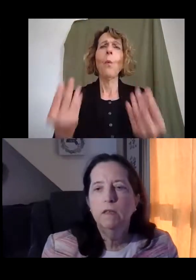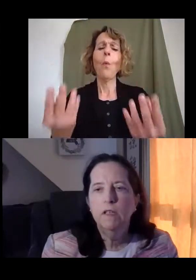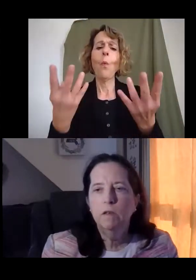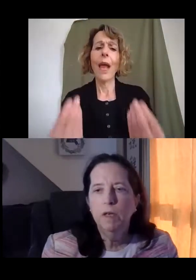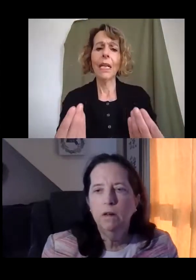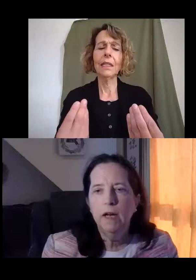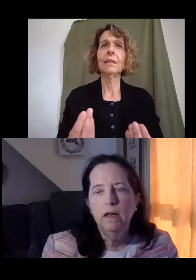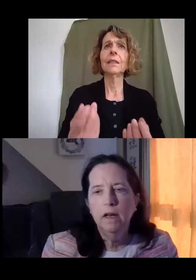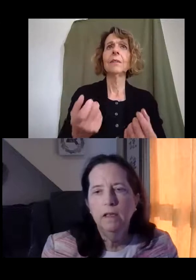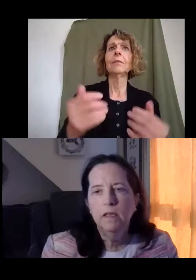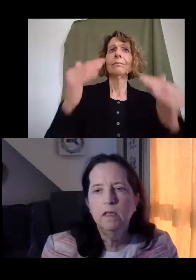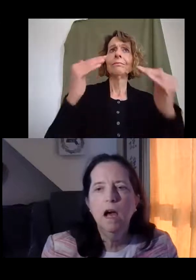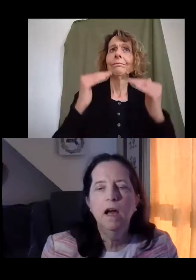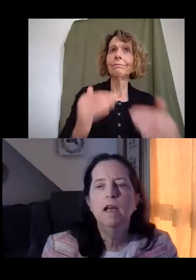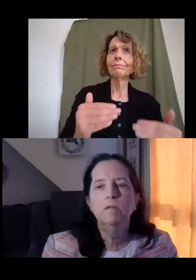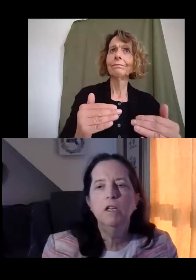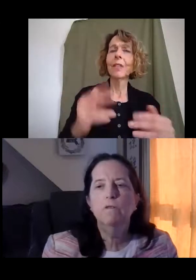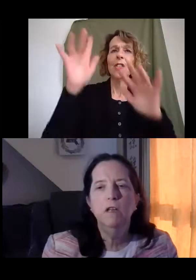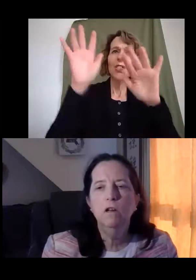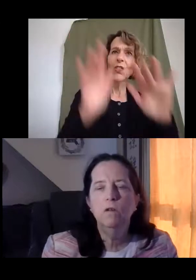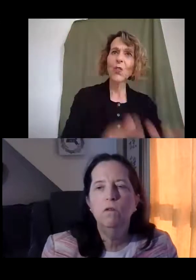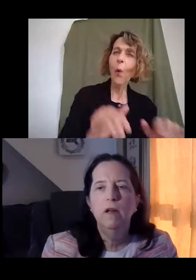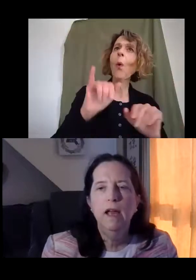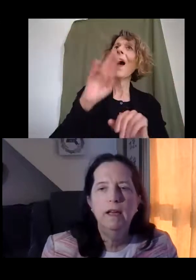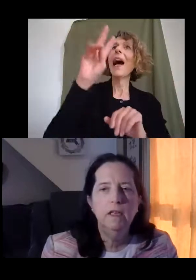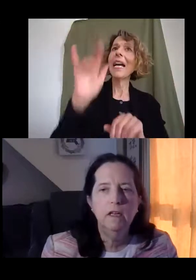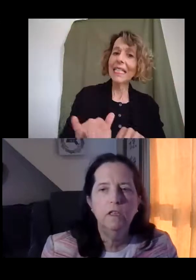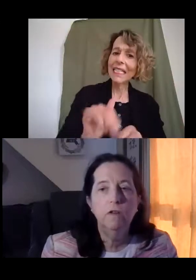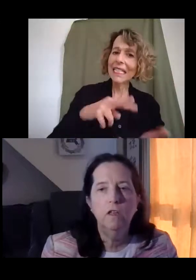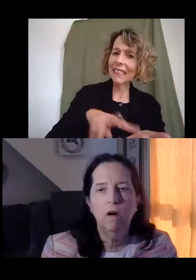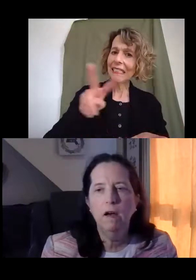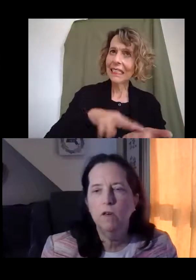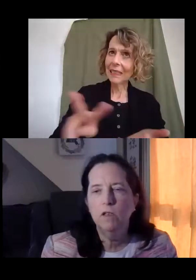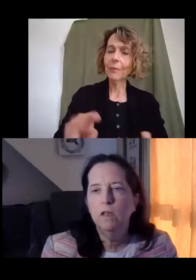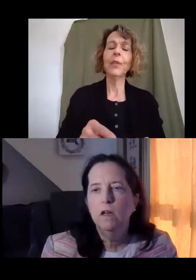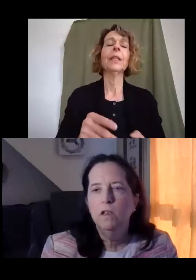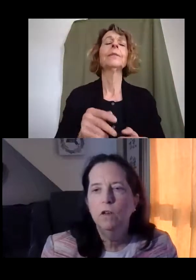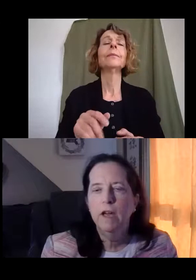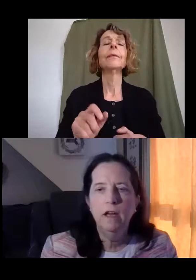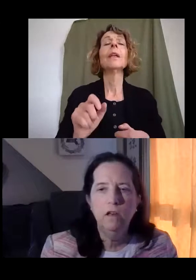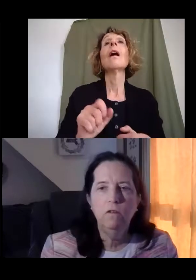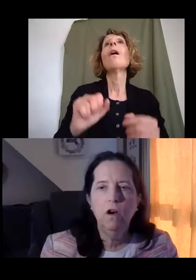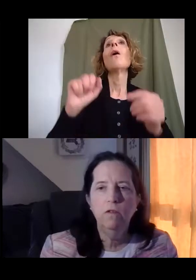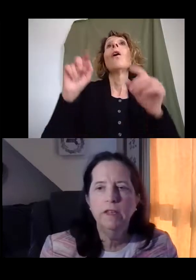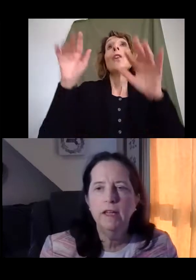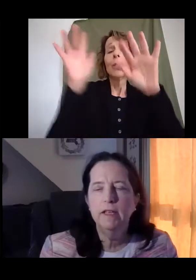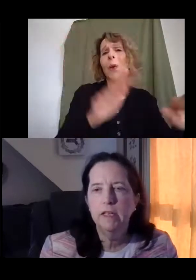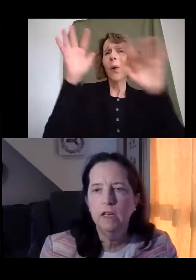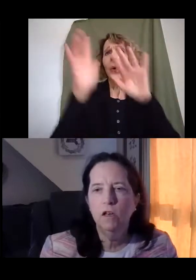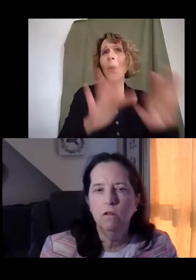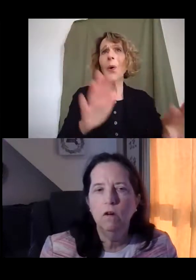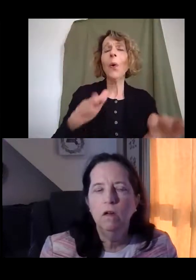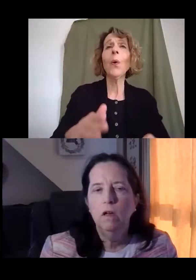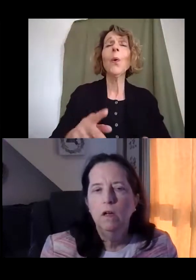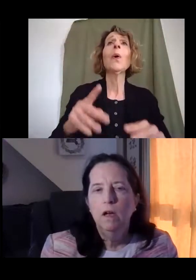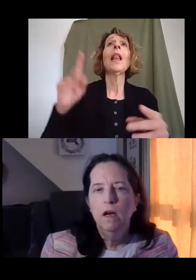What's the visibility? And this is not as much for you as it is for the drivers. So you know that they can see